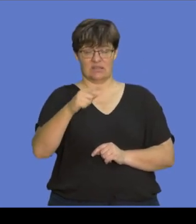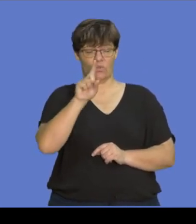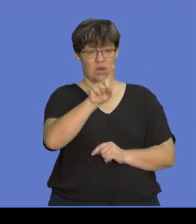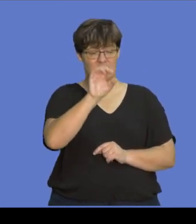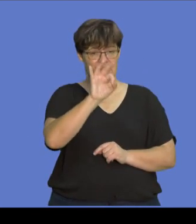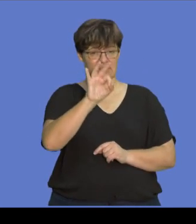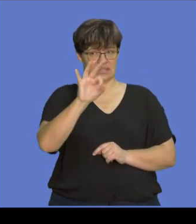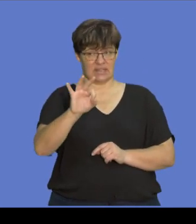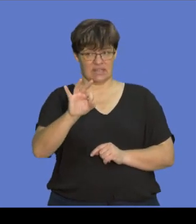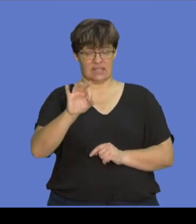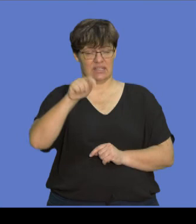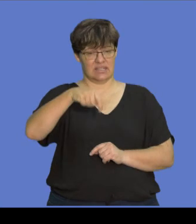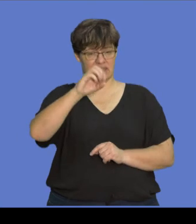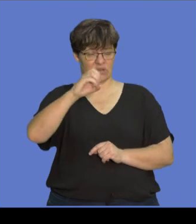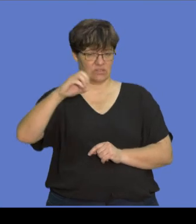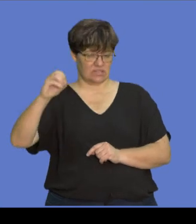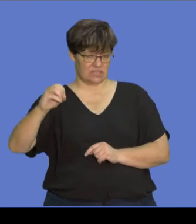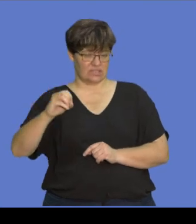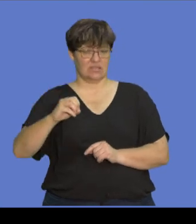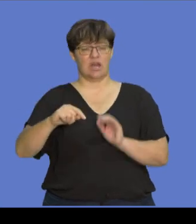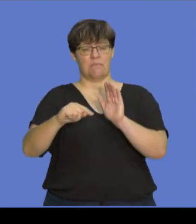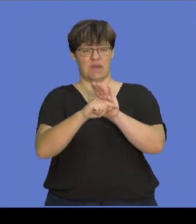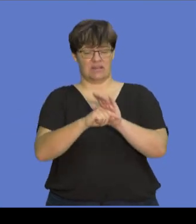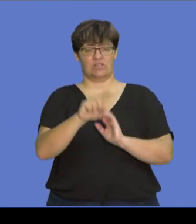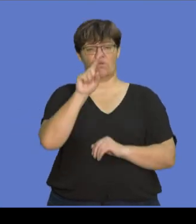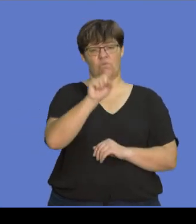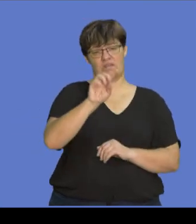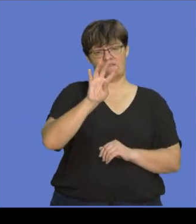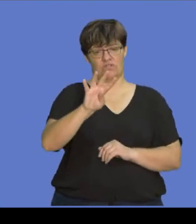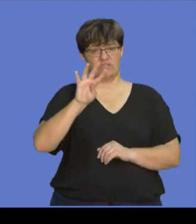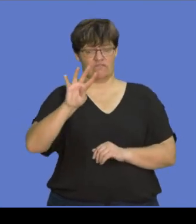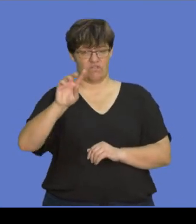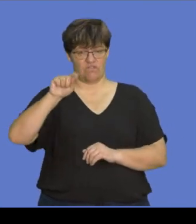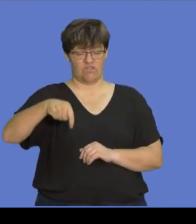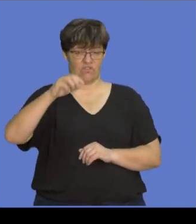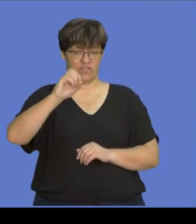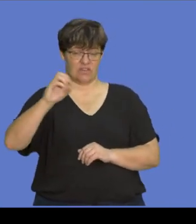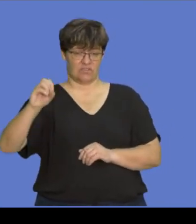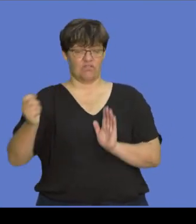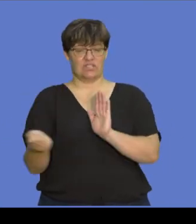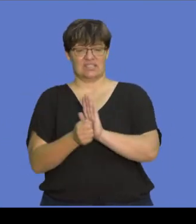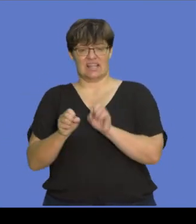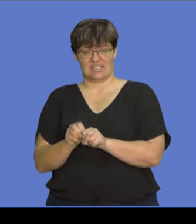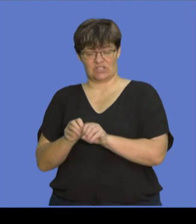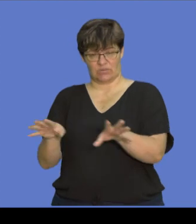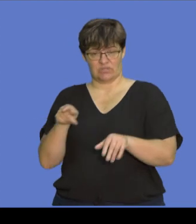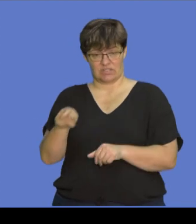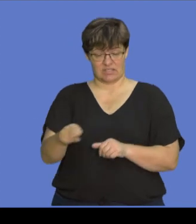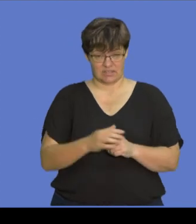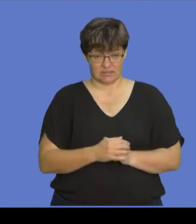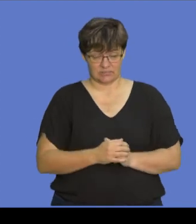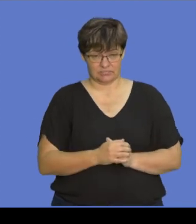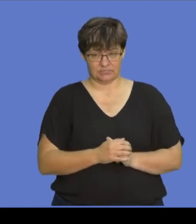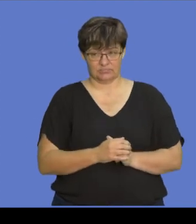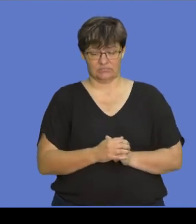admin was 133, admin cost, and your selling and distribution cost was 144 to give